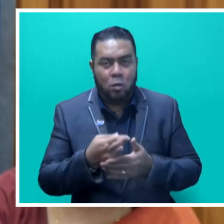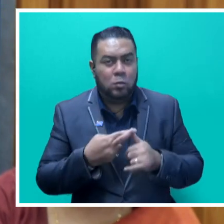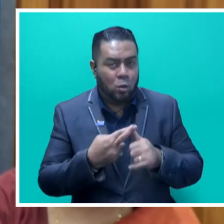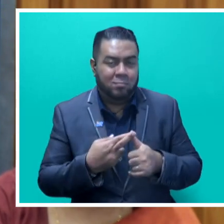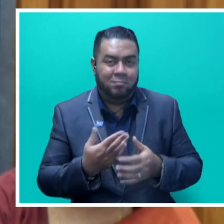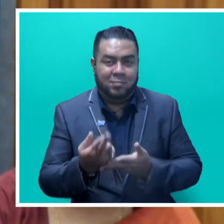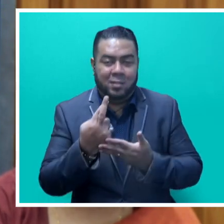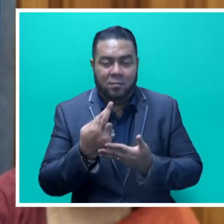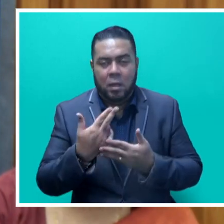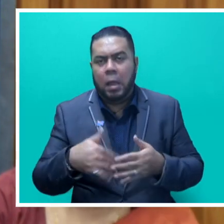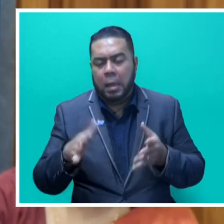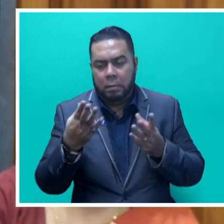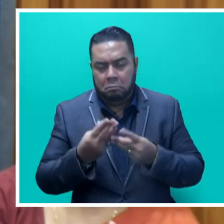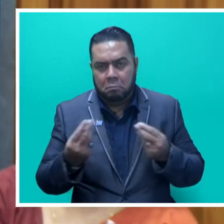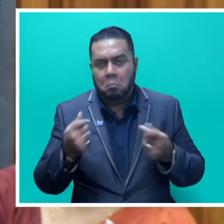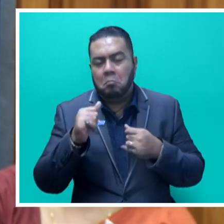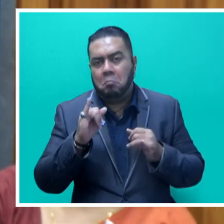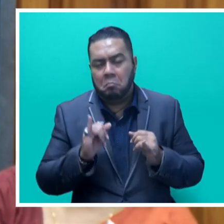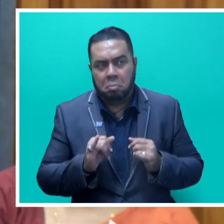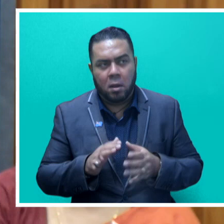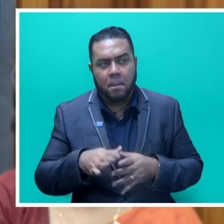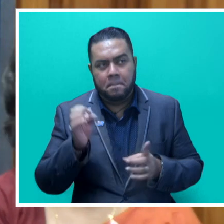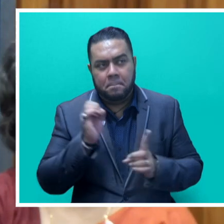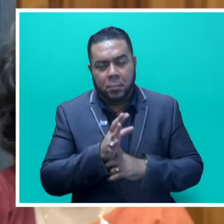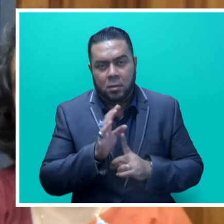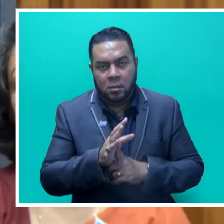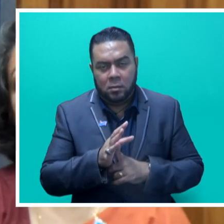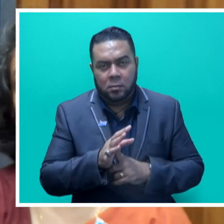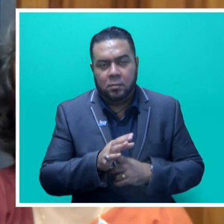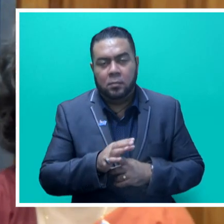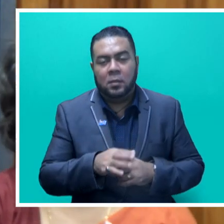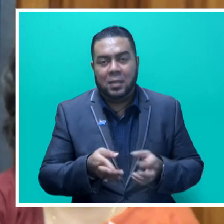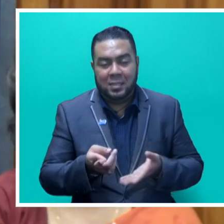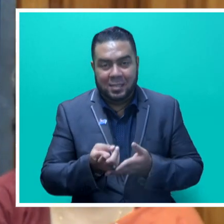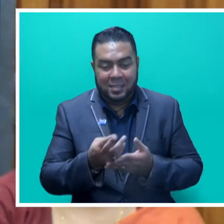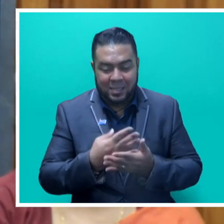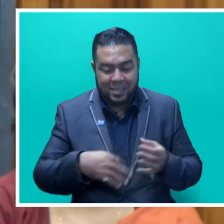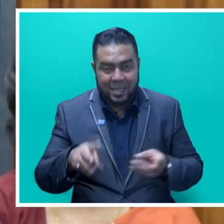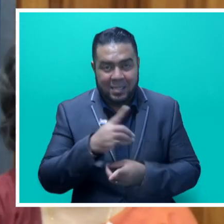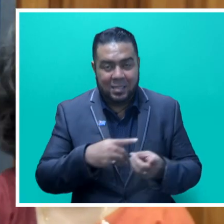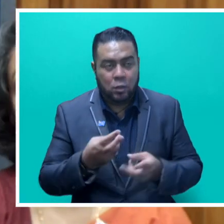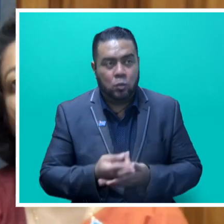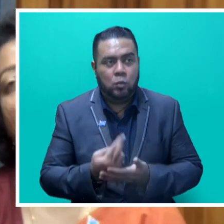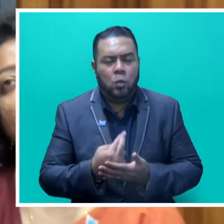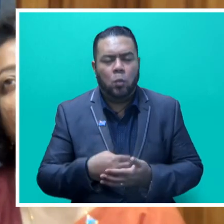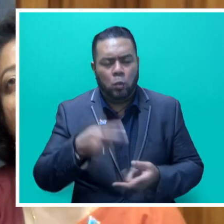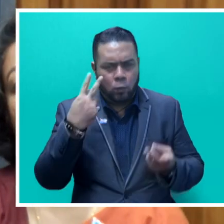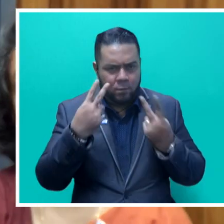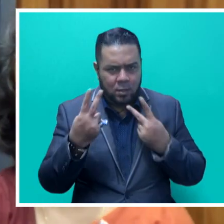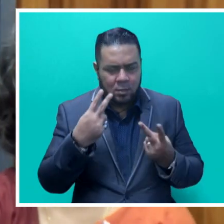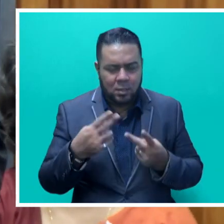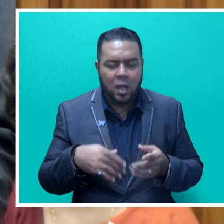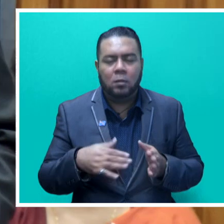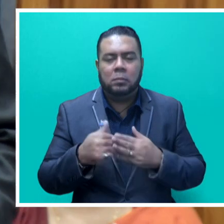mitigation initiatives. I would particularly wish to mention that disaster rehabilitation would be an area the Ministry intends to revisit and